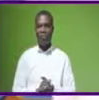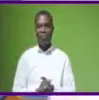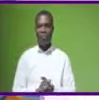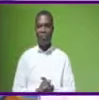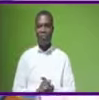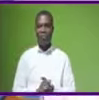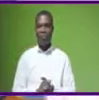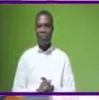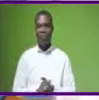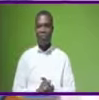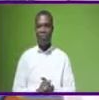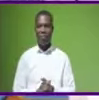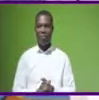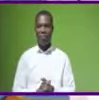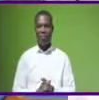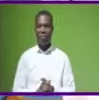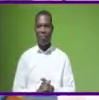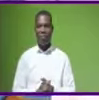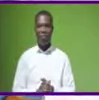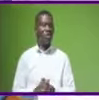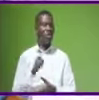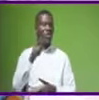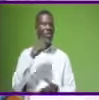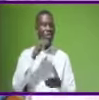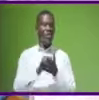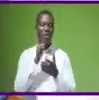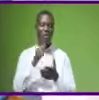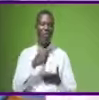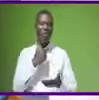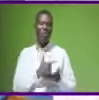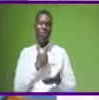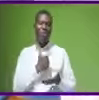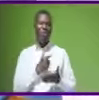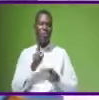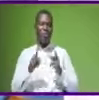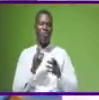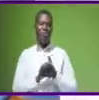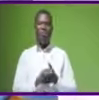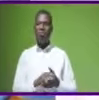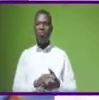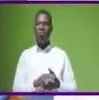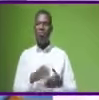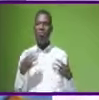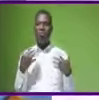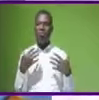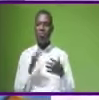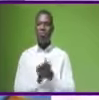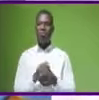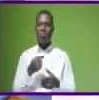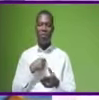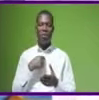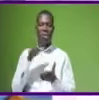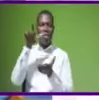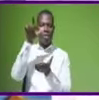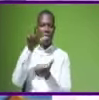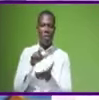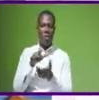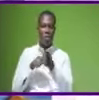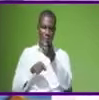Osimbe na na men tu nipa kuma nyake kake kante. Men kuwa na no ajime. Fofofo.